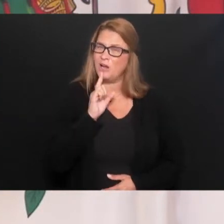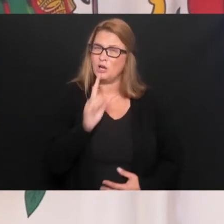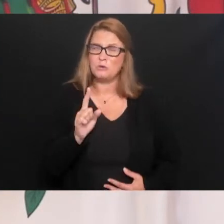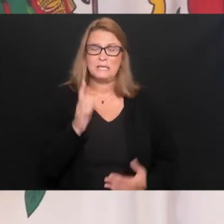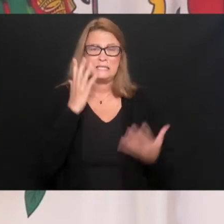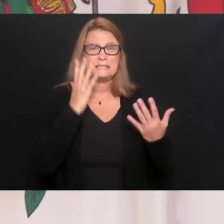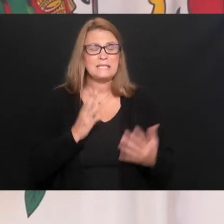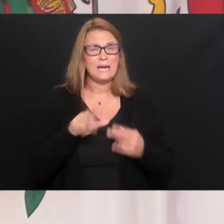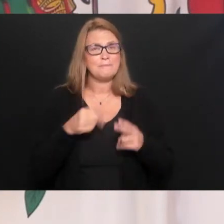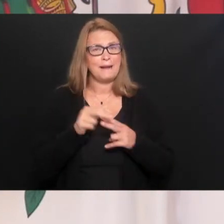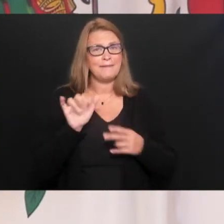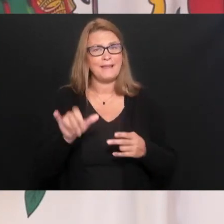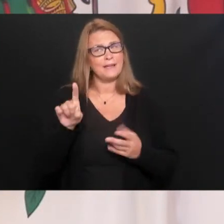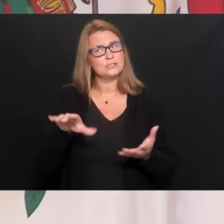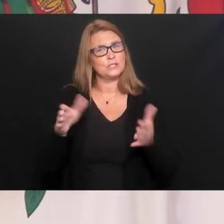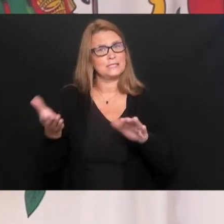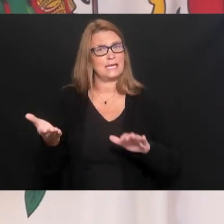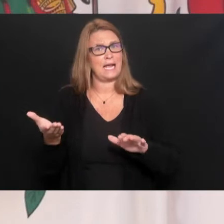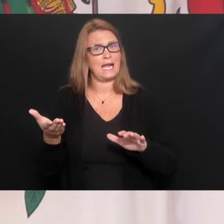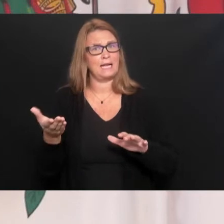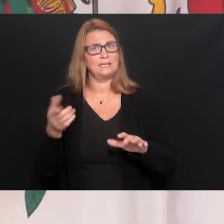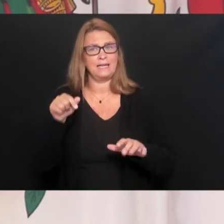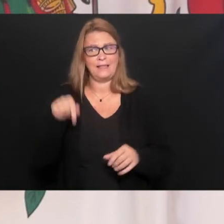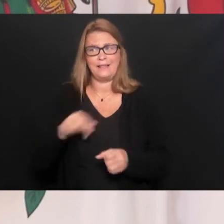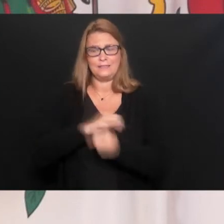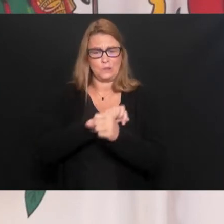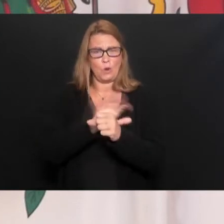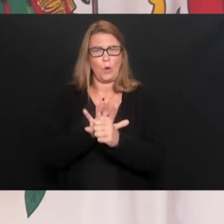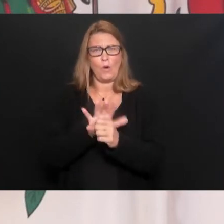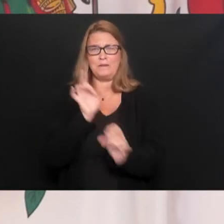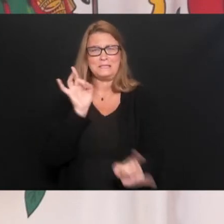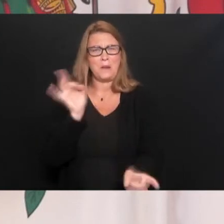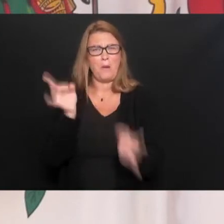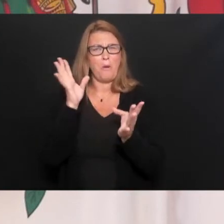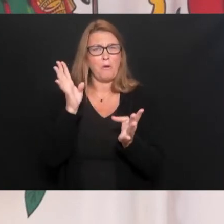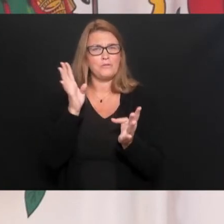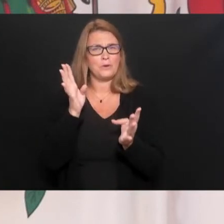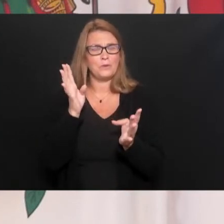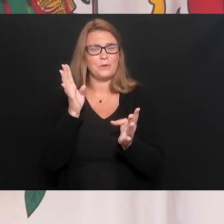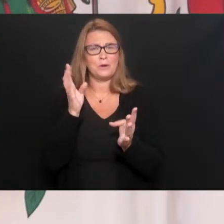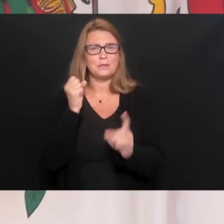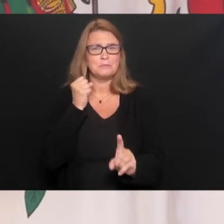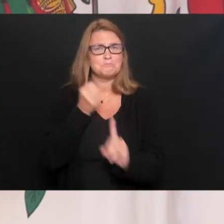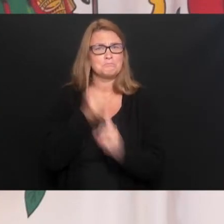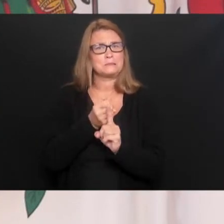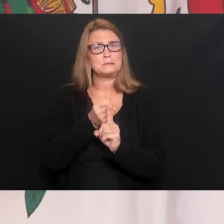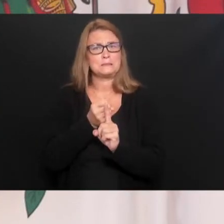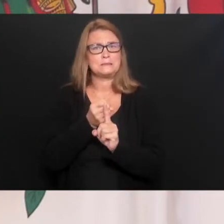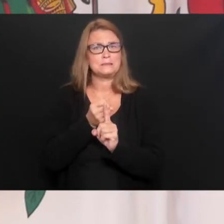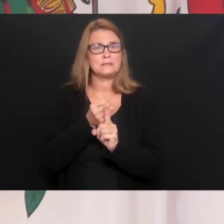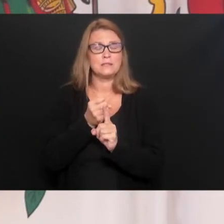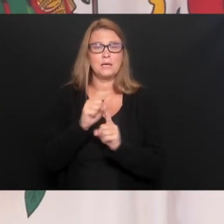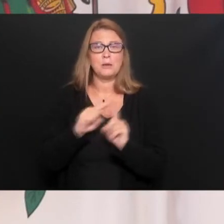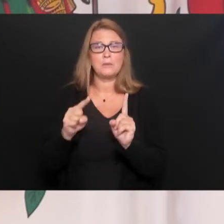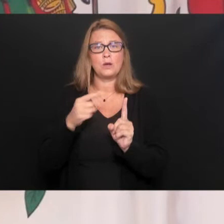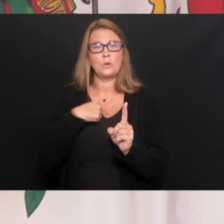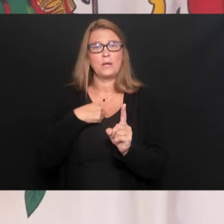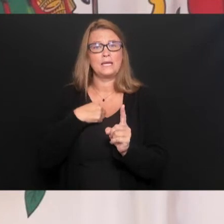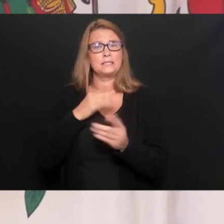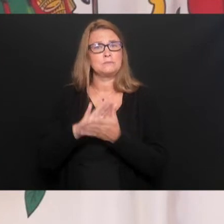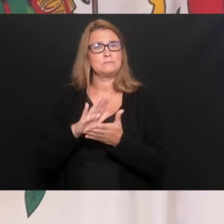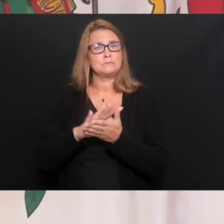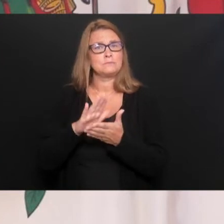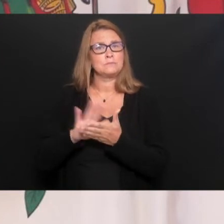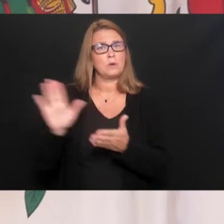that we've lost her to this tremendous, terrible disease and terrible pandemic, but we salute her wisdom and